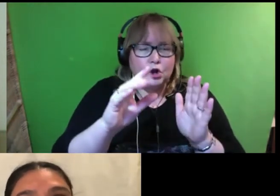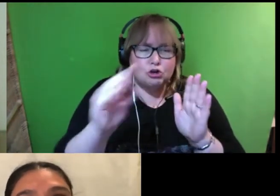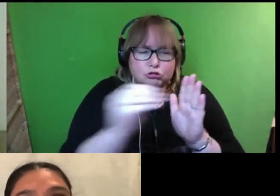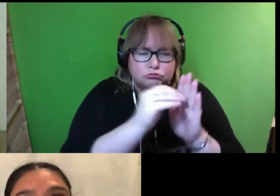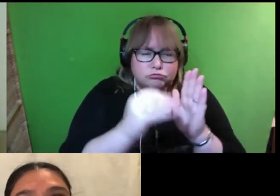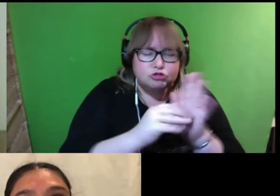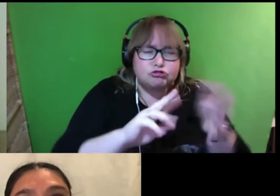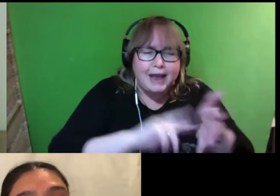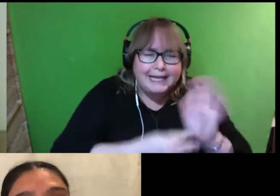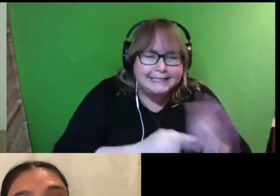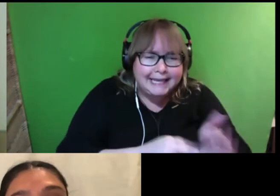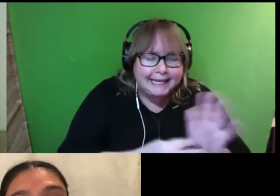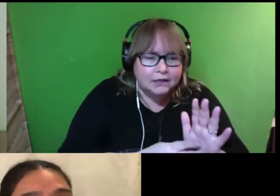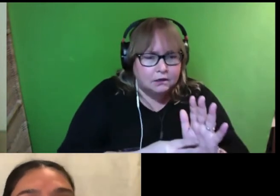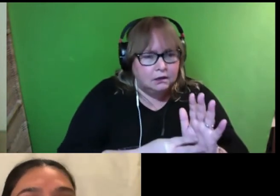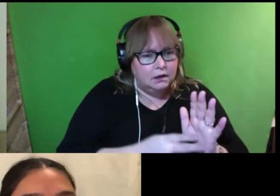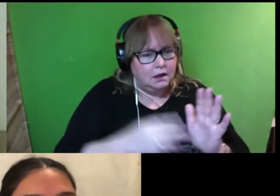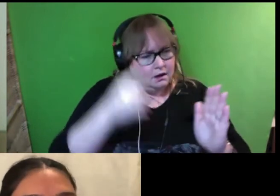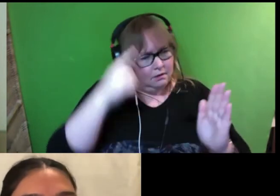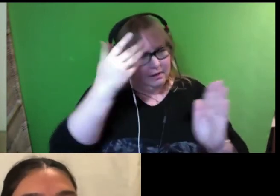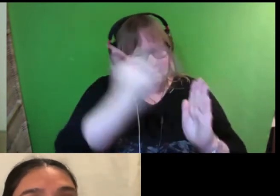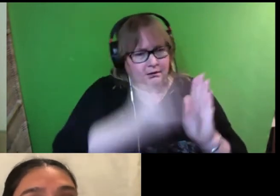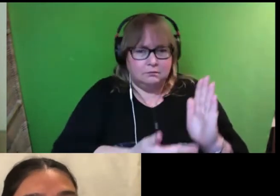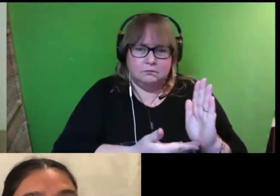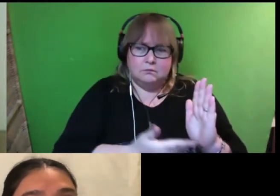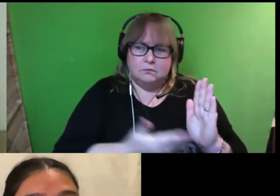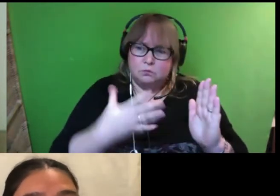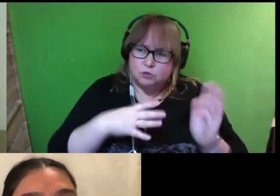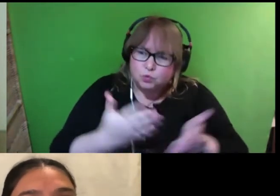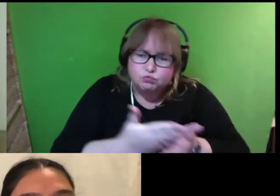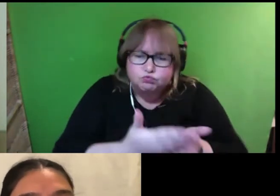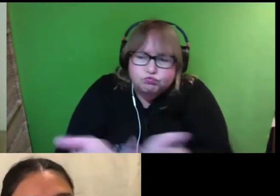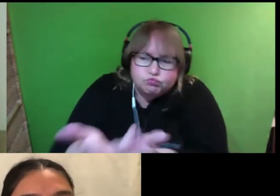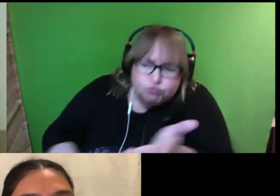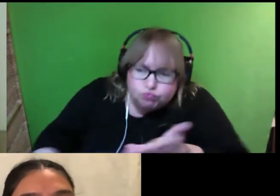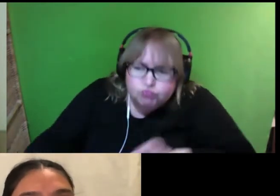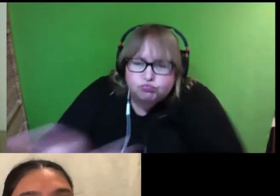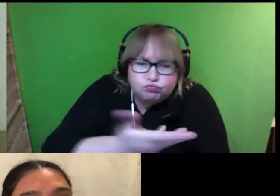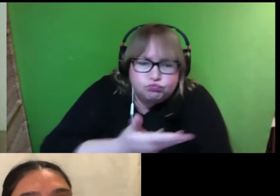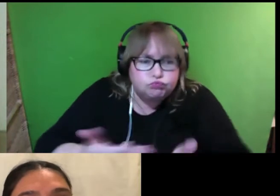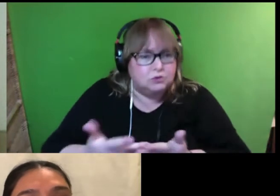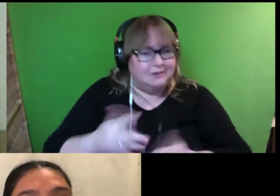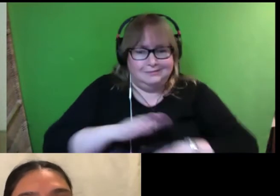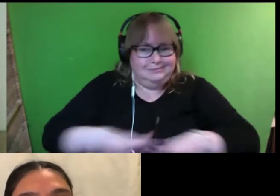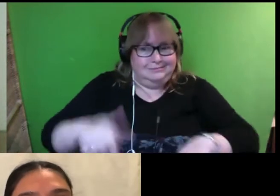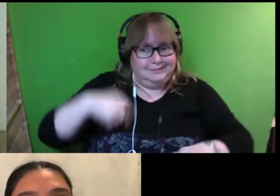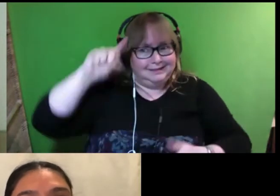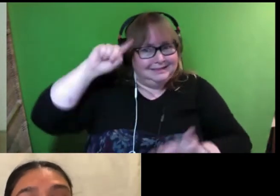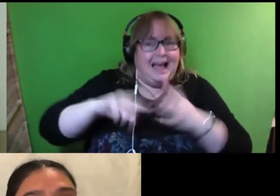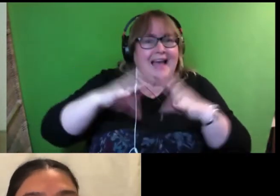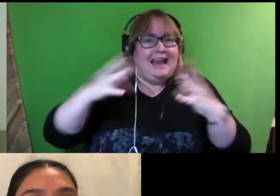where it's where we can be wrong, where there's an opportunity to learn, that there's not